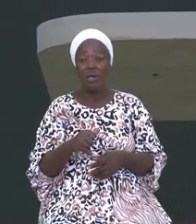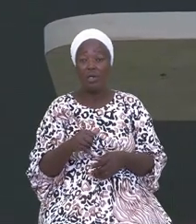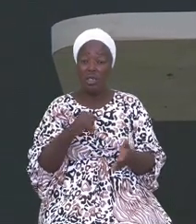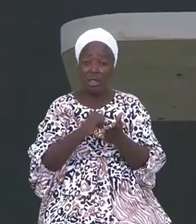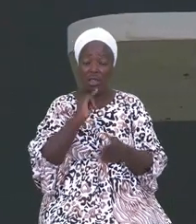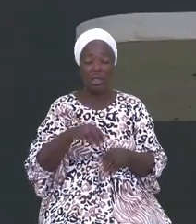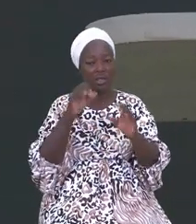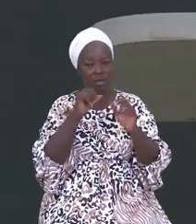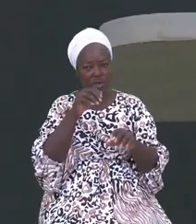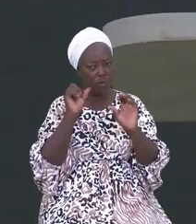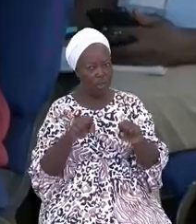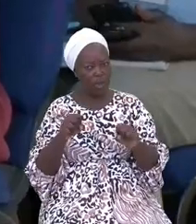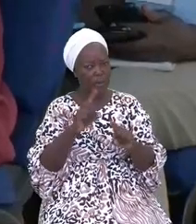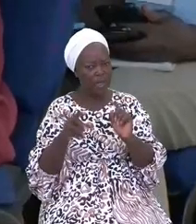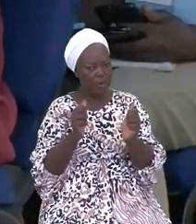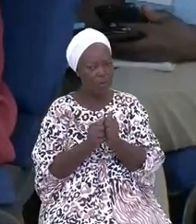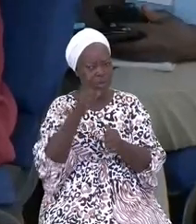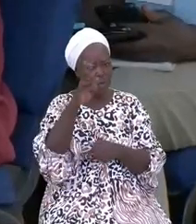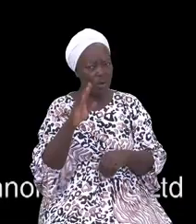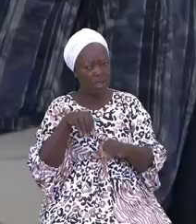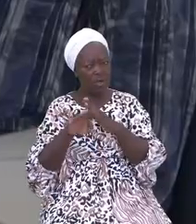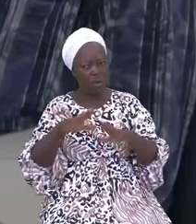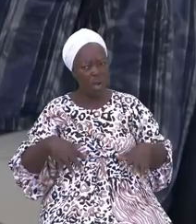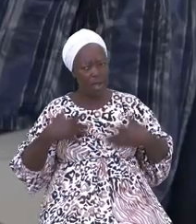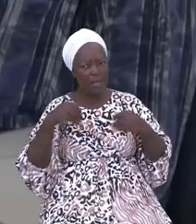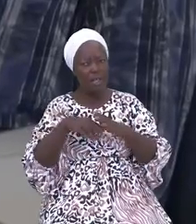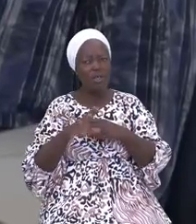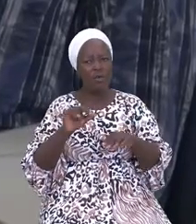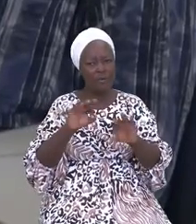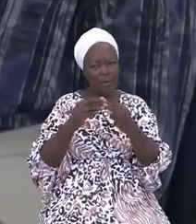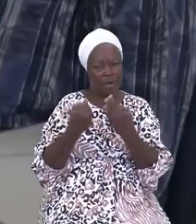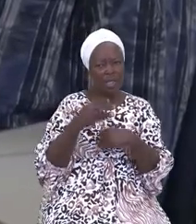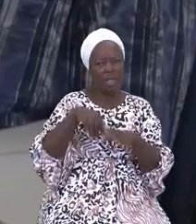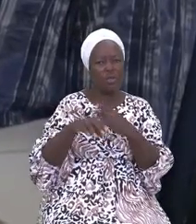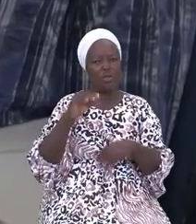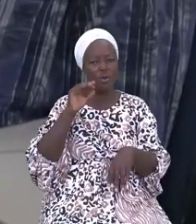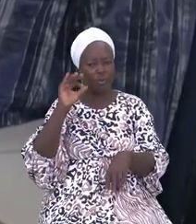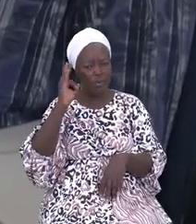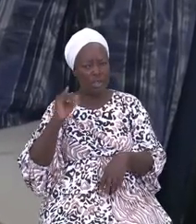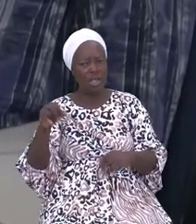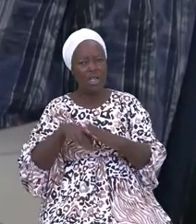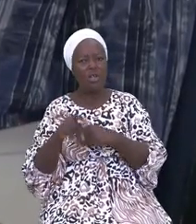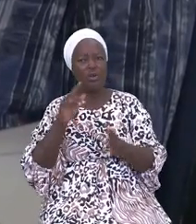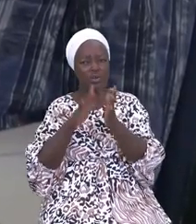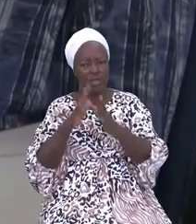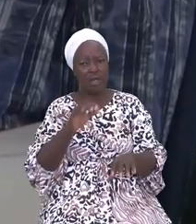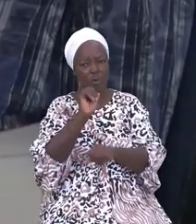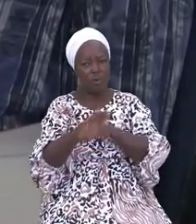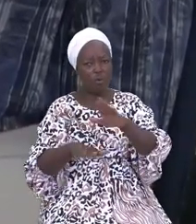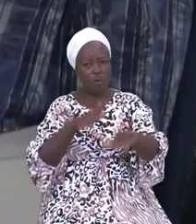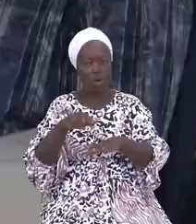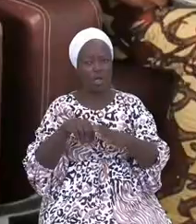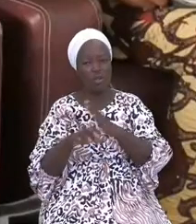your family, in your ministry, in your Christian work, in your Christian devotion,